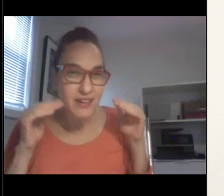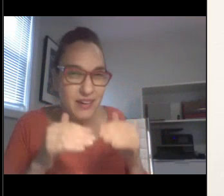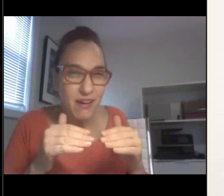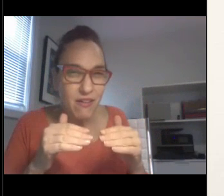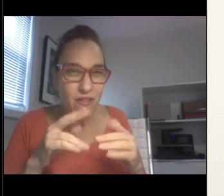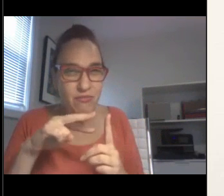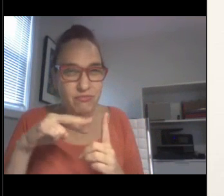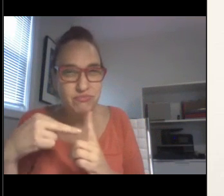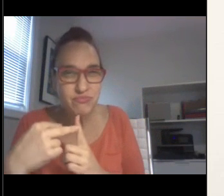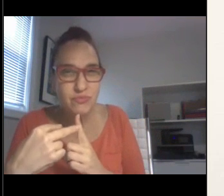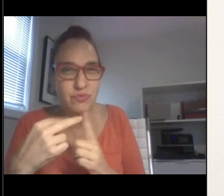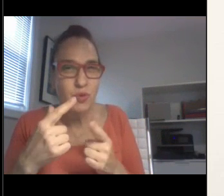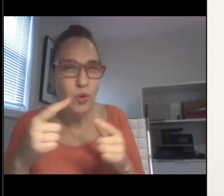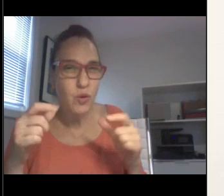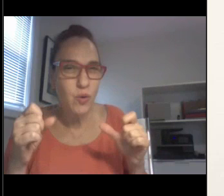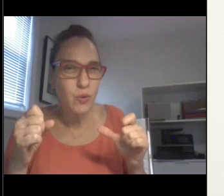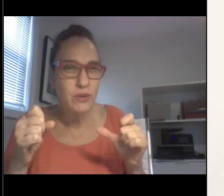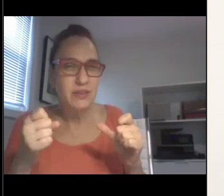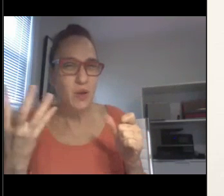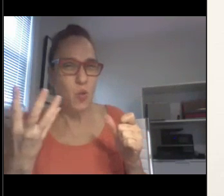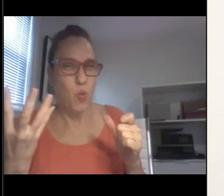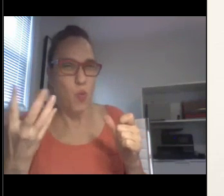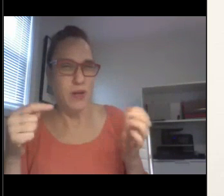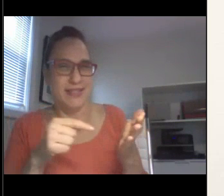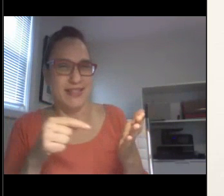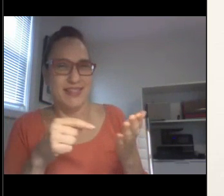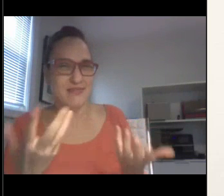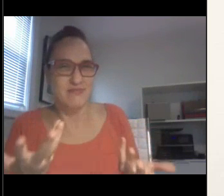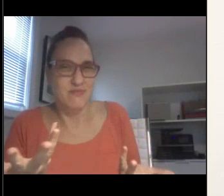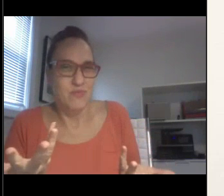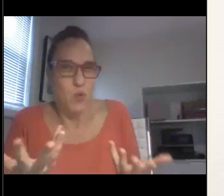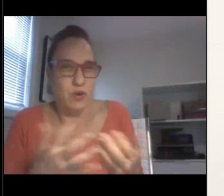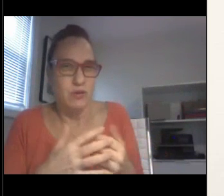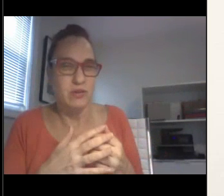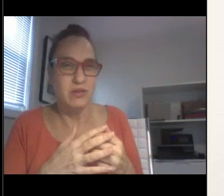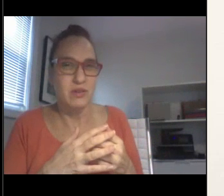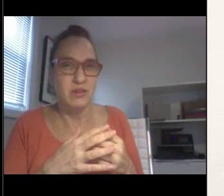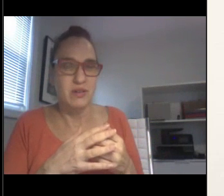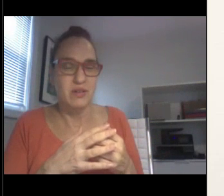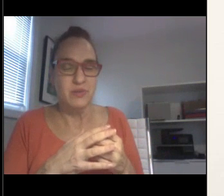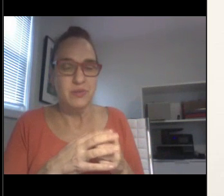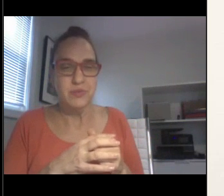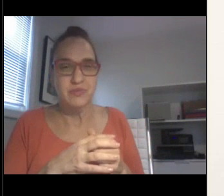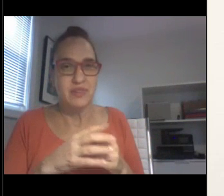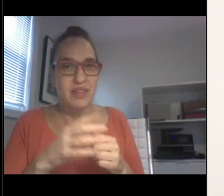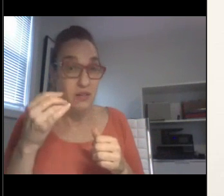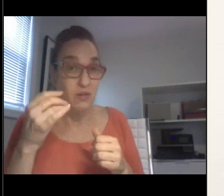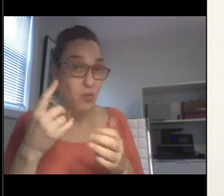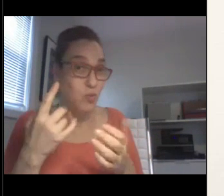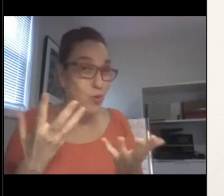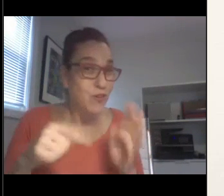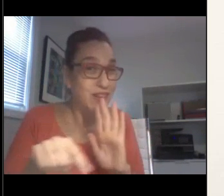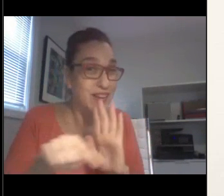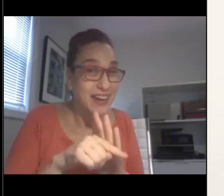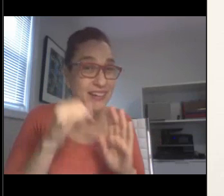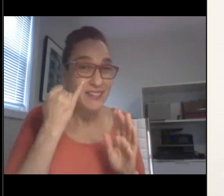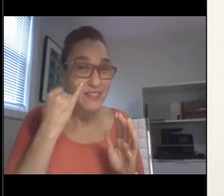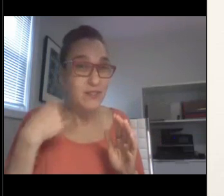deprive us? What do we lose for planting our flag on the narrow view? Next, please.